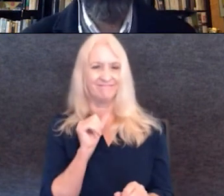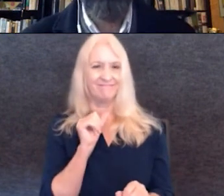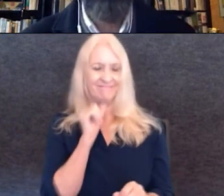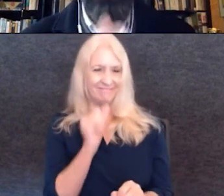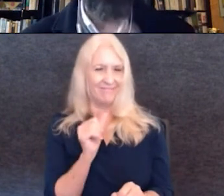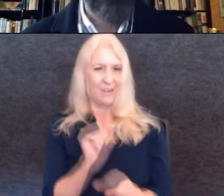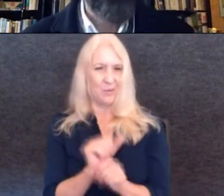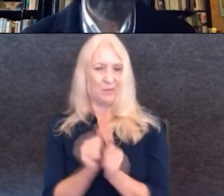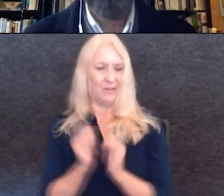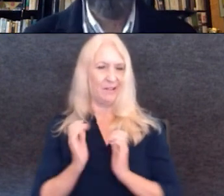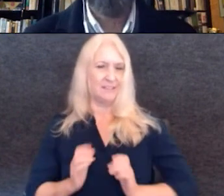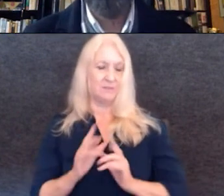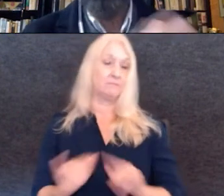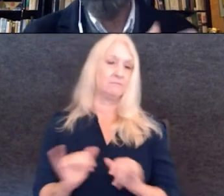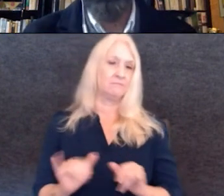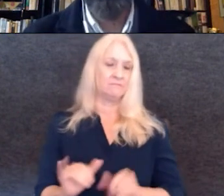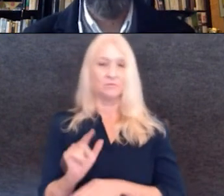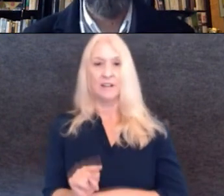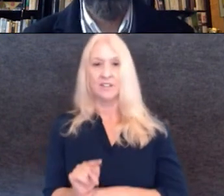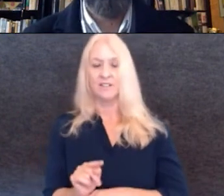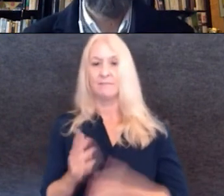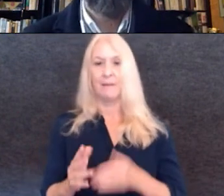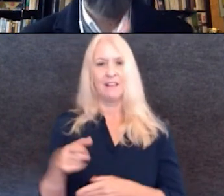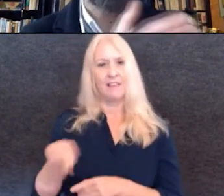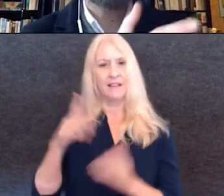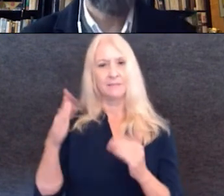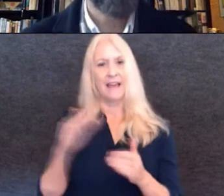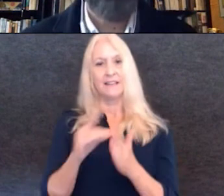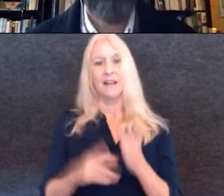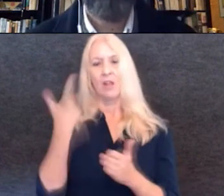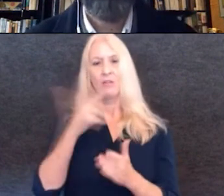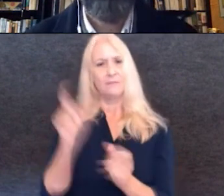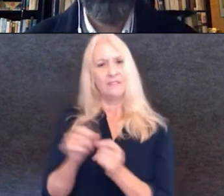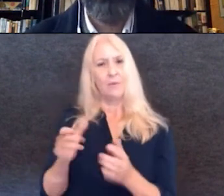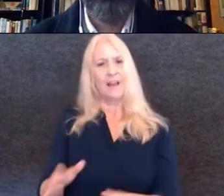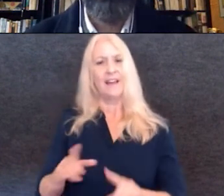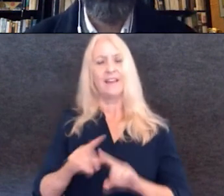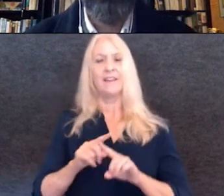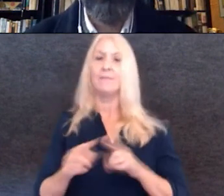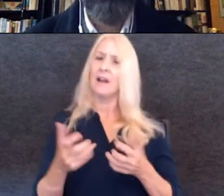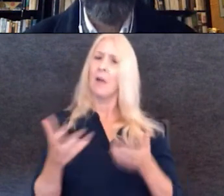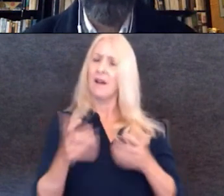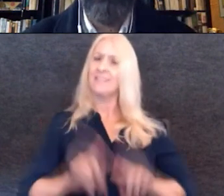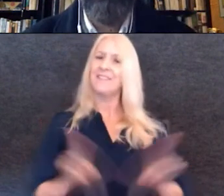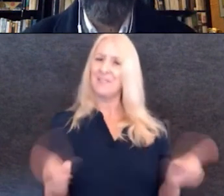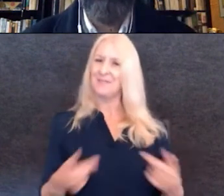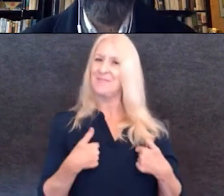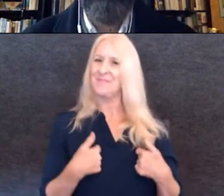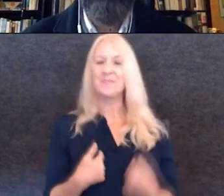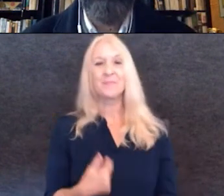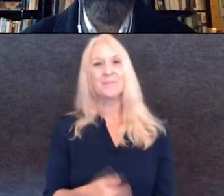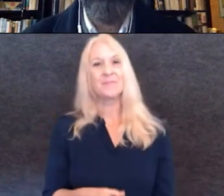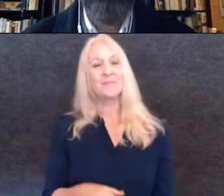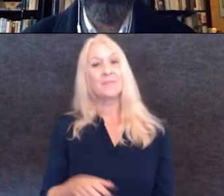where they maybe expect that the designer should look like X because that's what I'm looking to have. And also, let's three